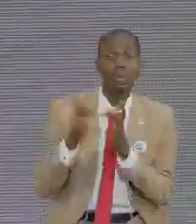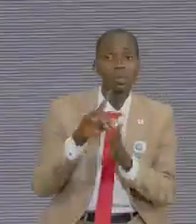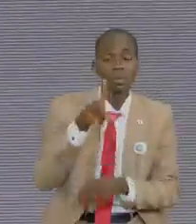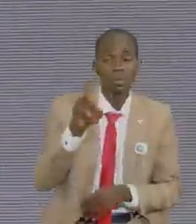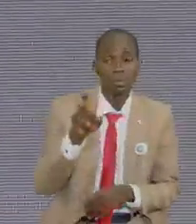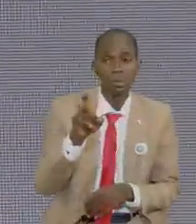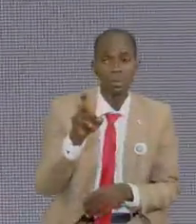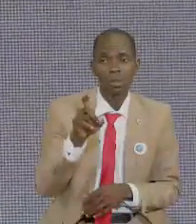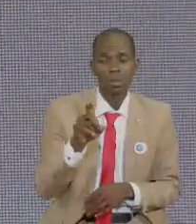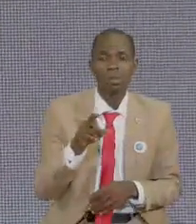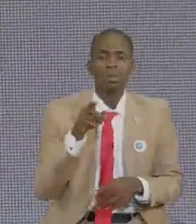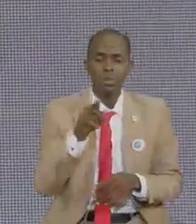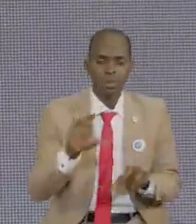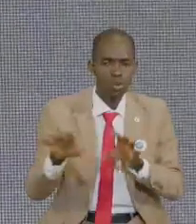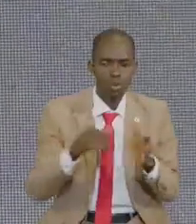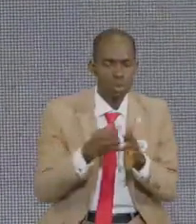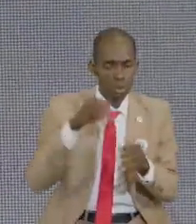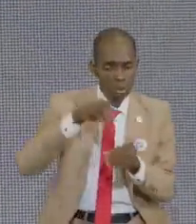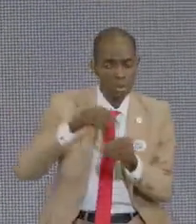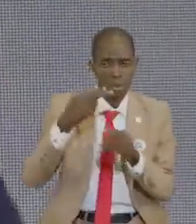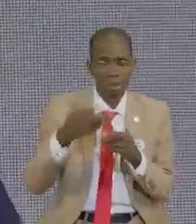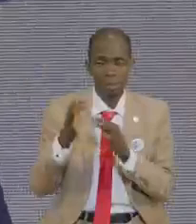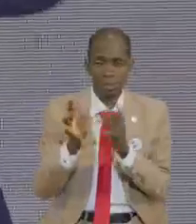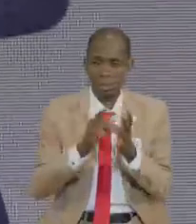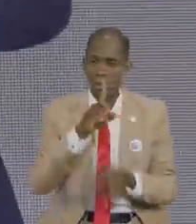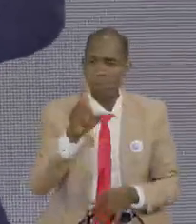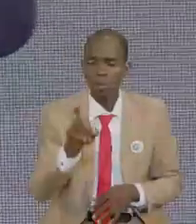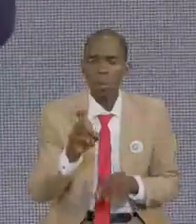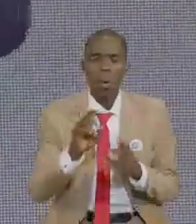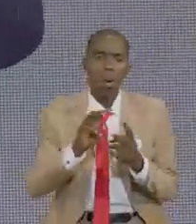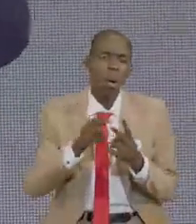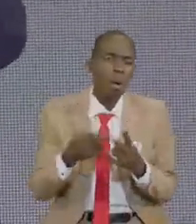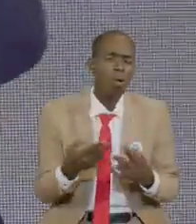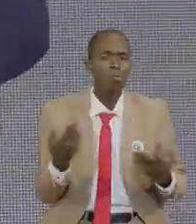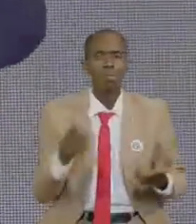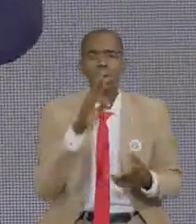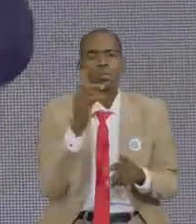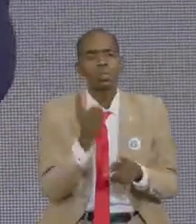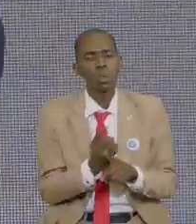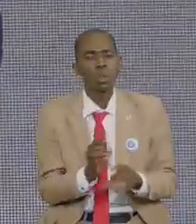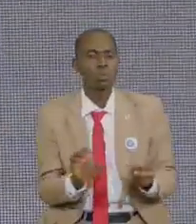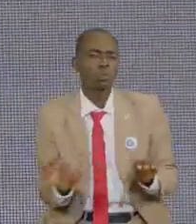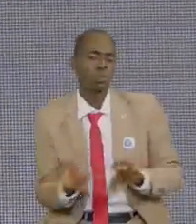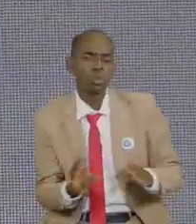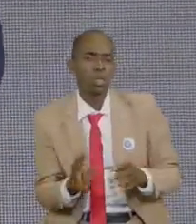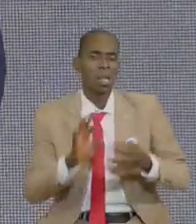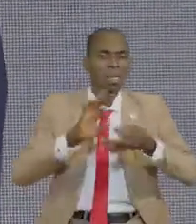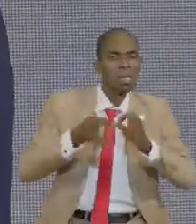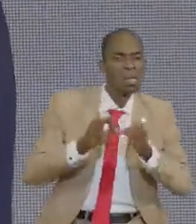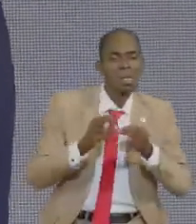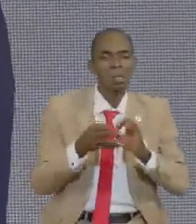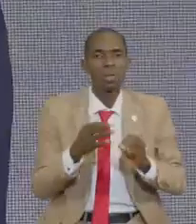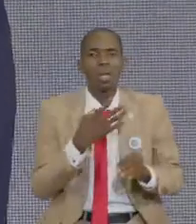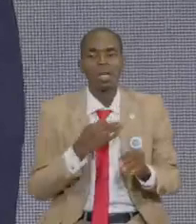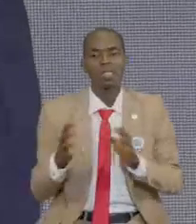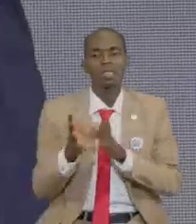In the name of Jesus? Or are you just doing it and then Jesus is at the